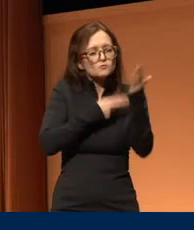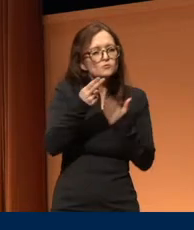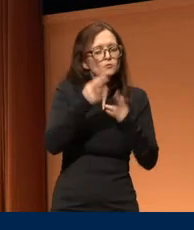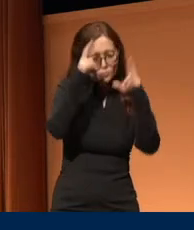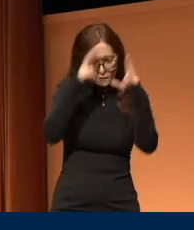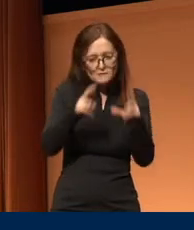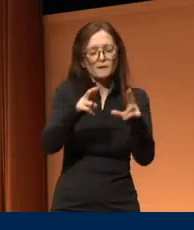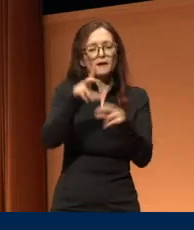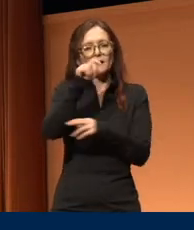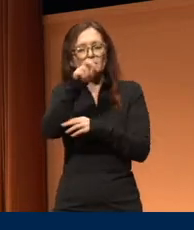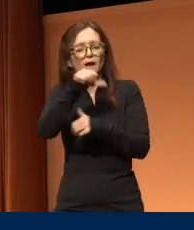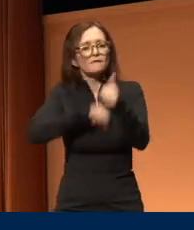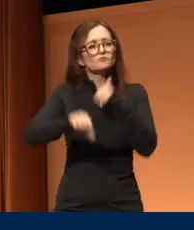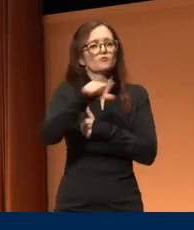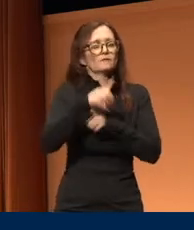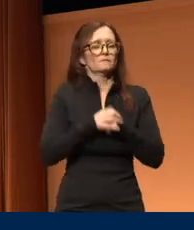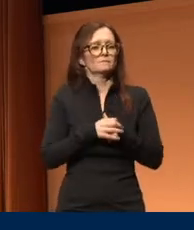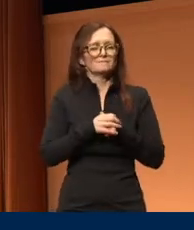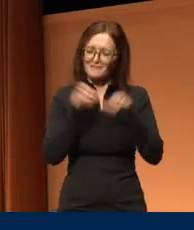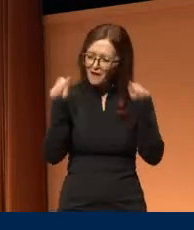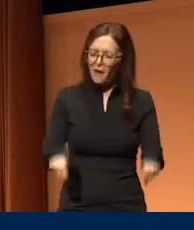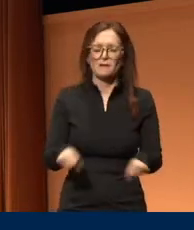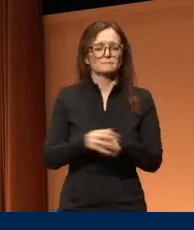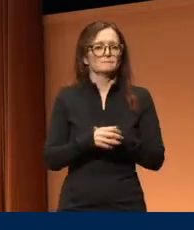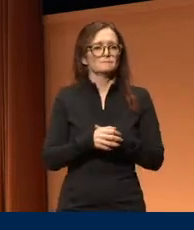and the love were palpable.